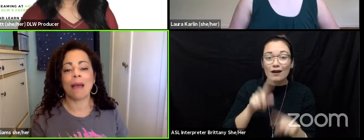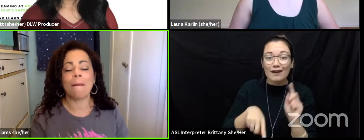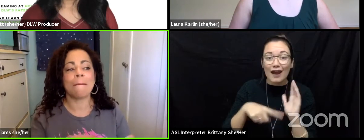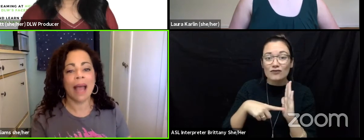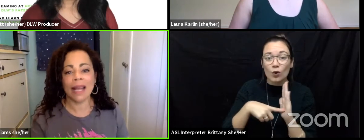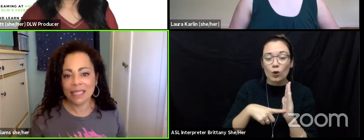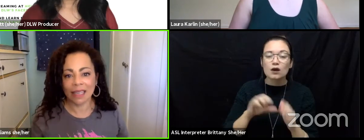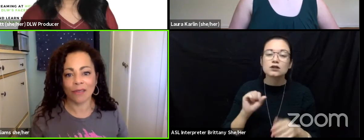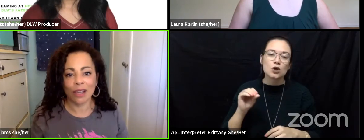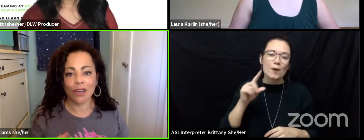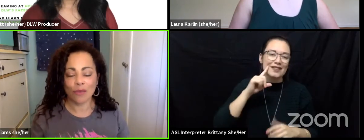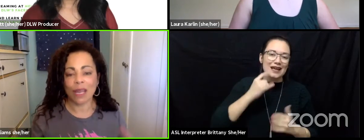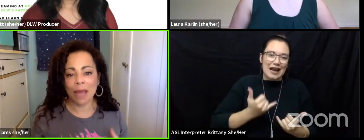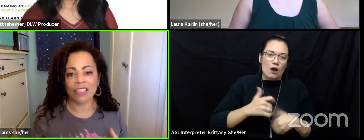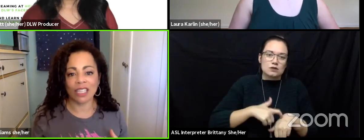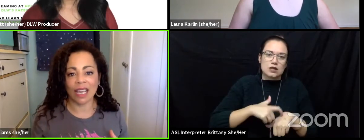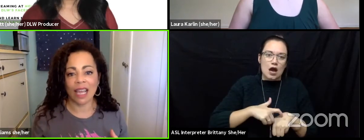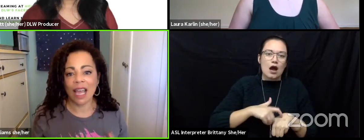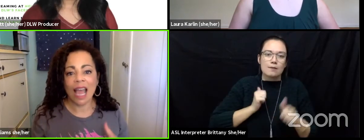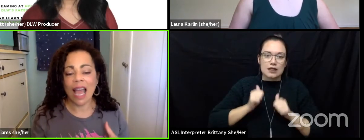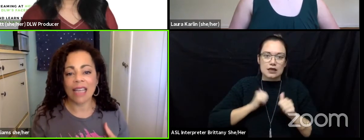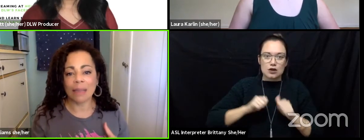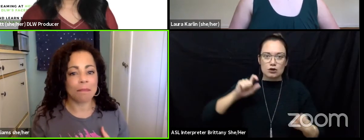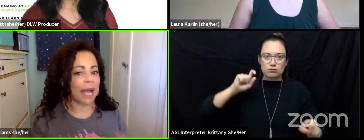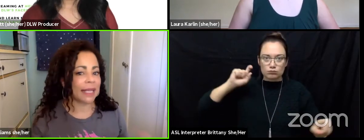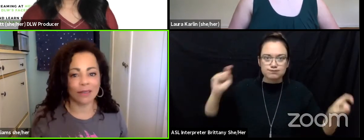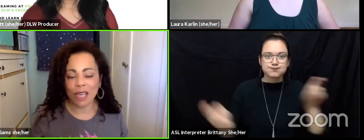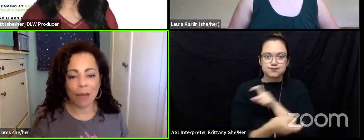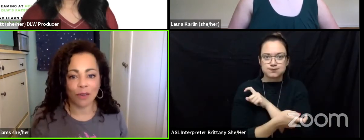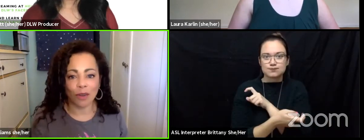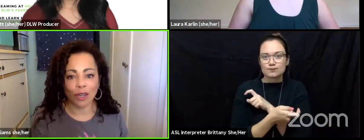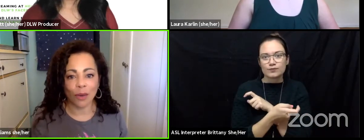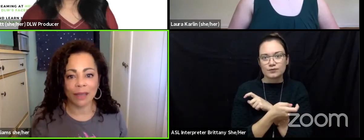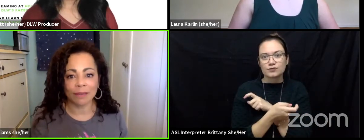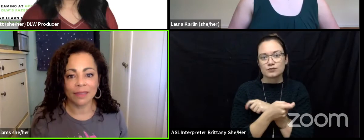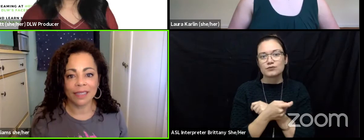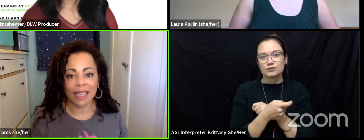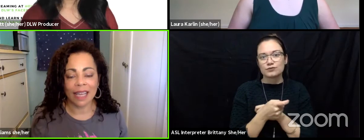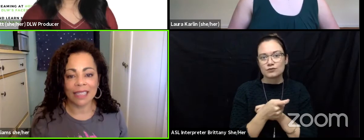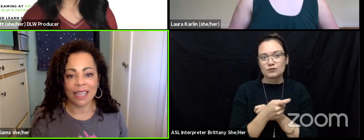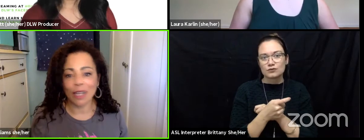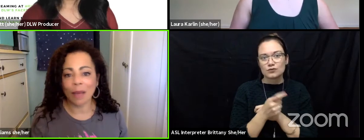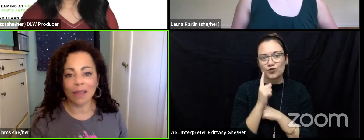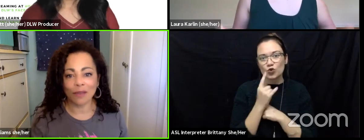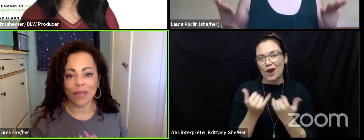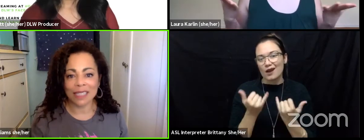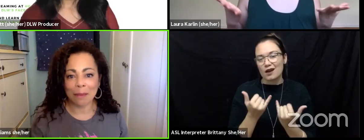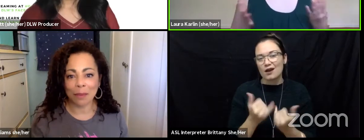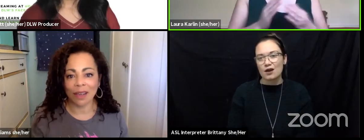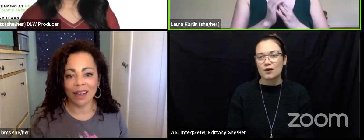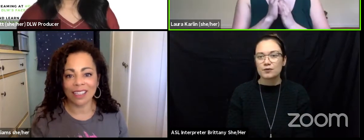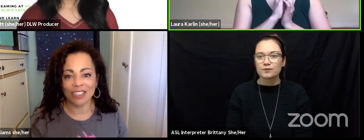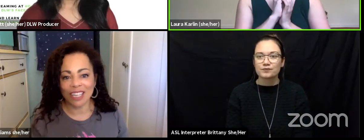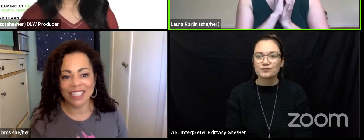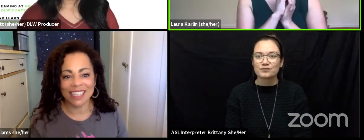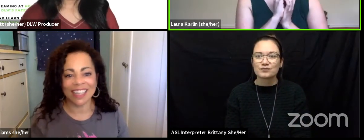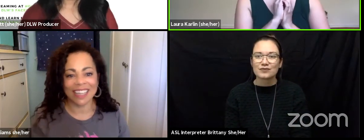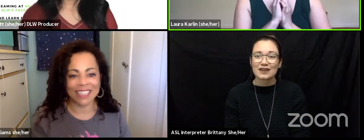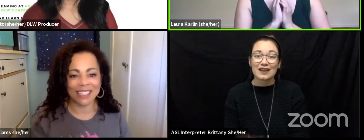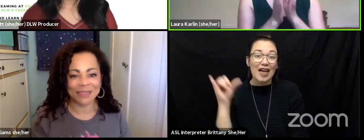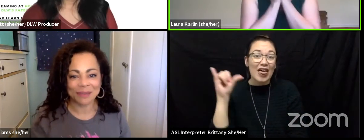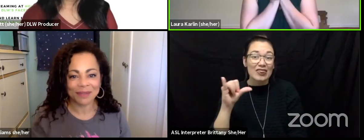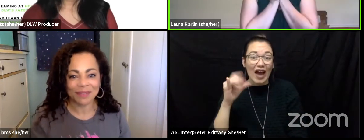to have a massive reimagining and a massive time of not knowing. And I know my friends— That's what's